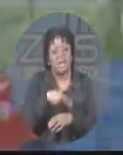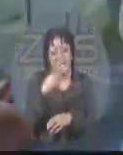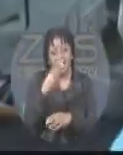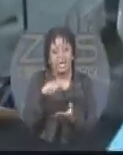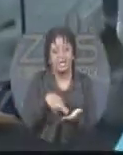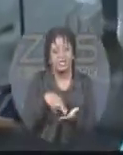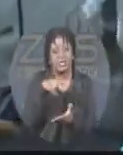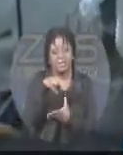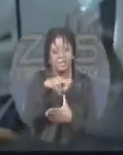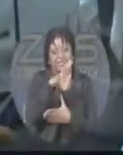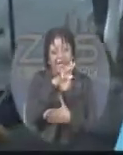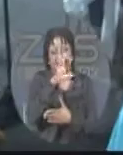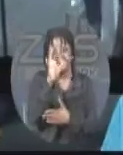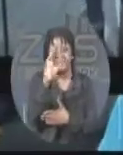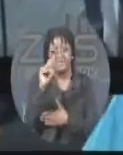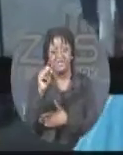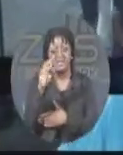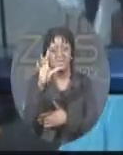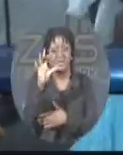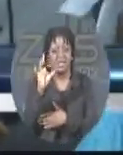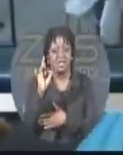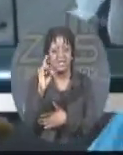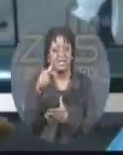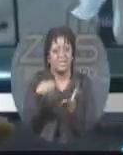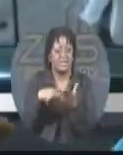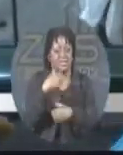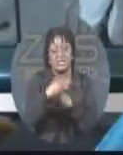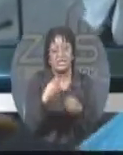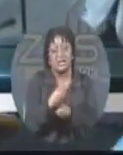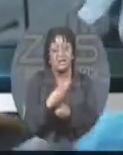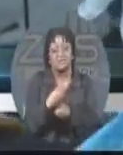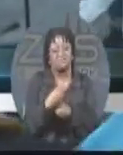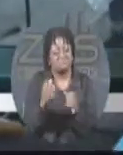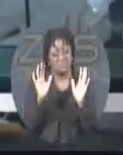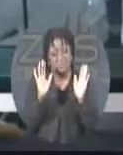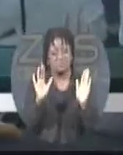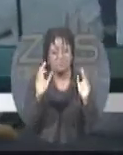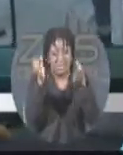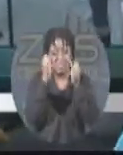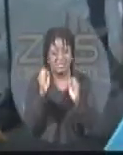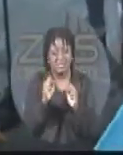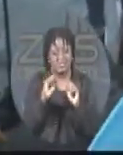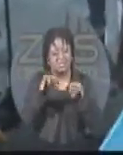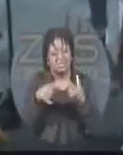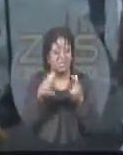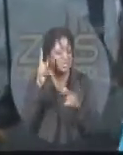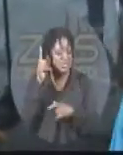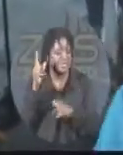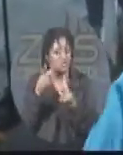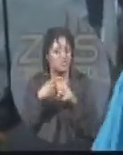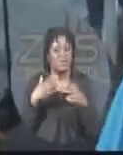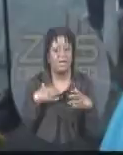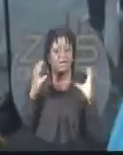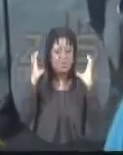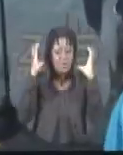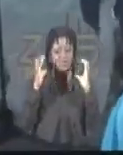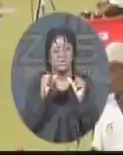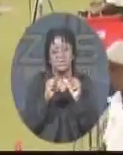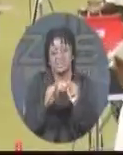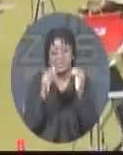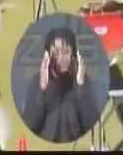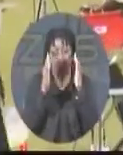really confident. This year I had a great season, so I just had to listen to my coach and stay focused and be